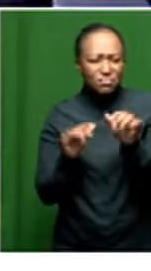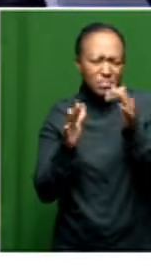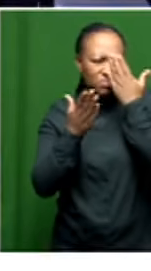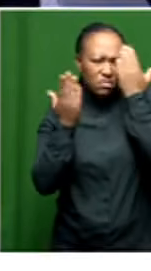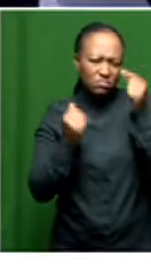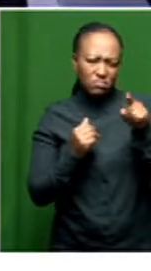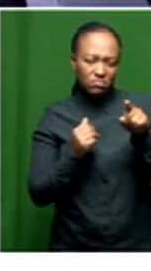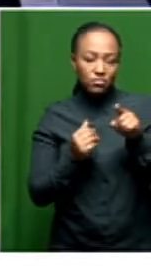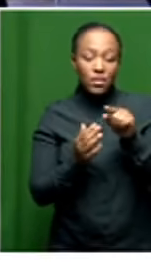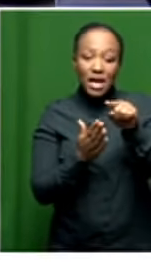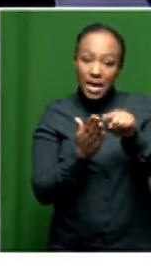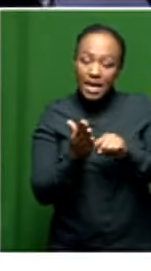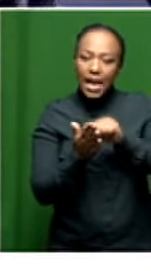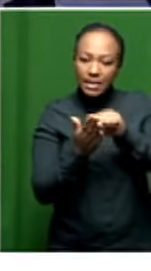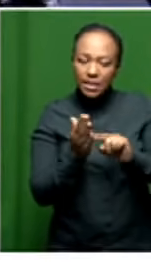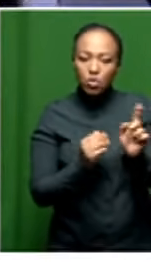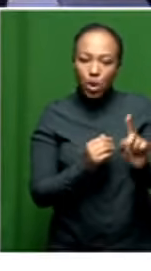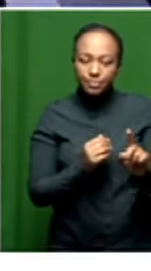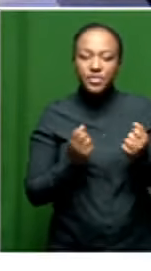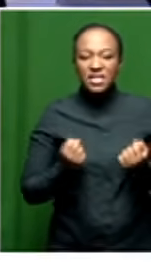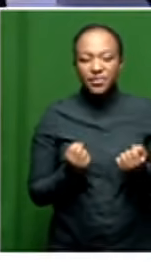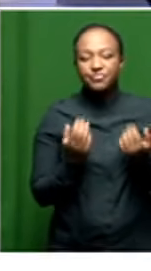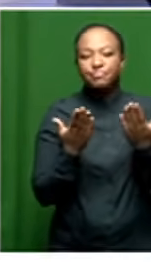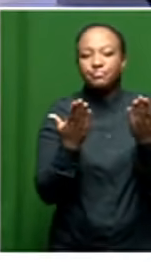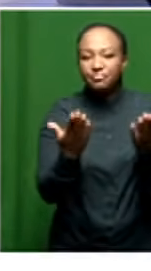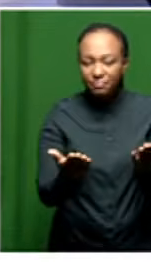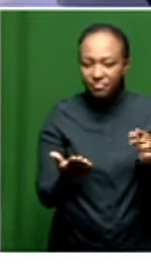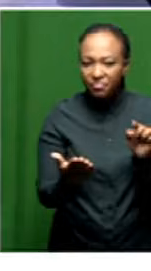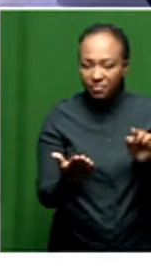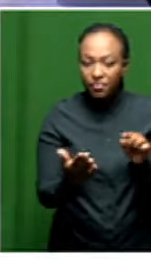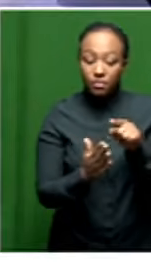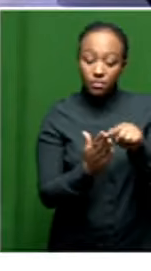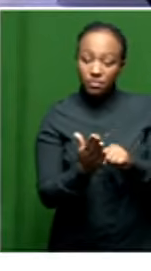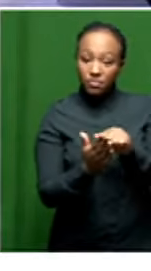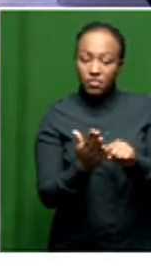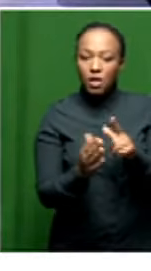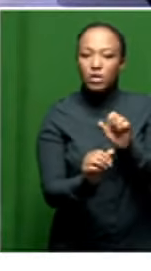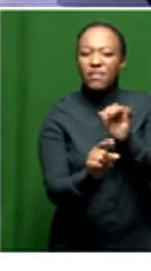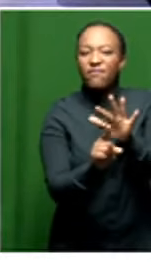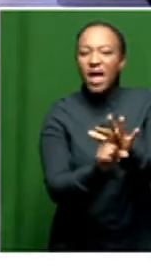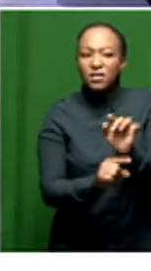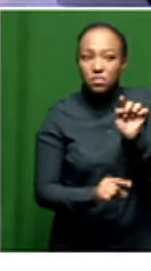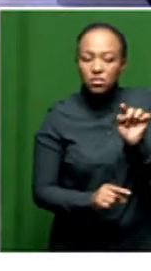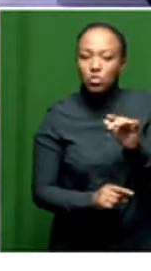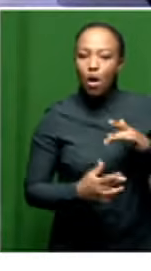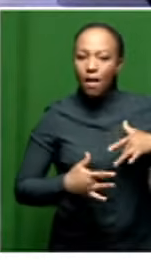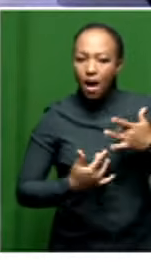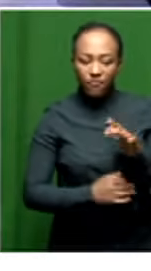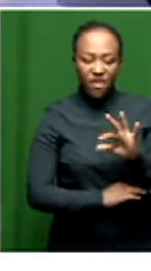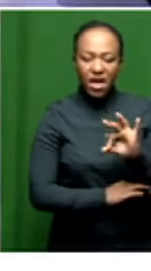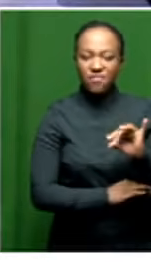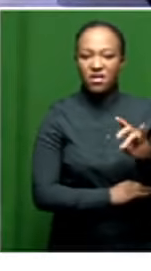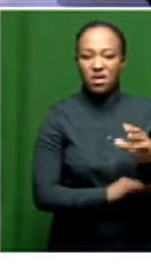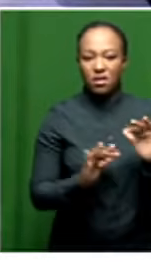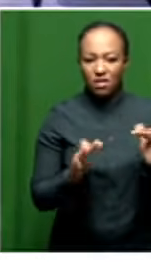this election is all about service delivery. This election is all about what affects you on a daily basis. Exactly